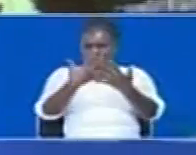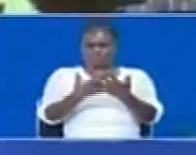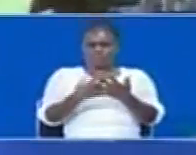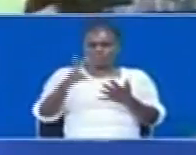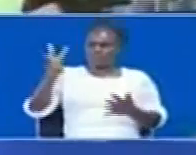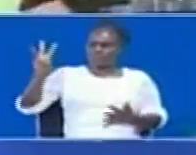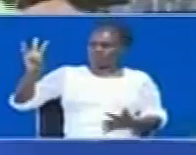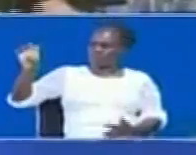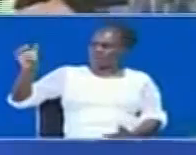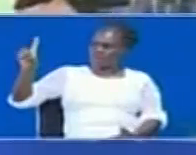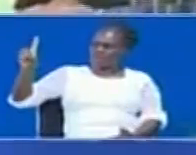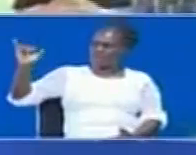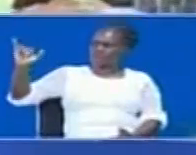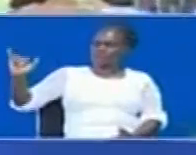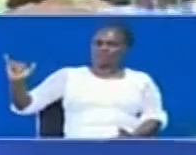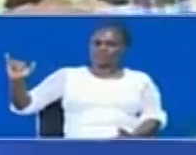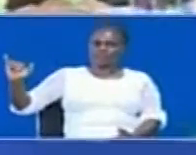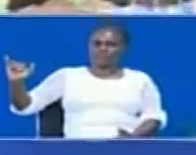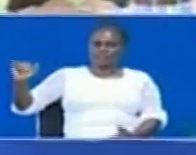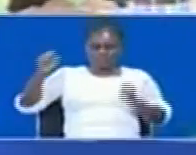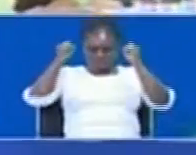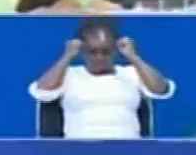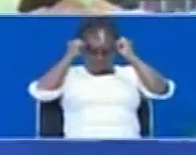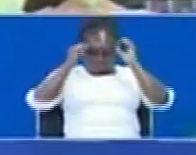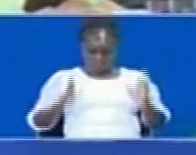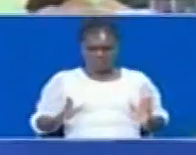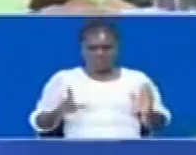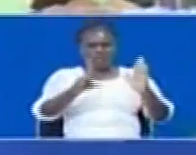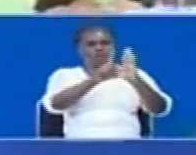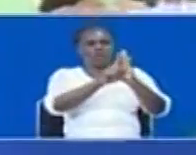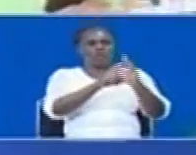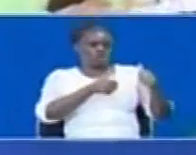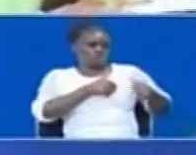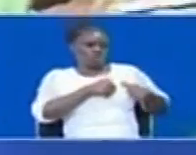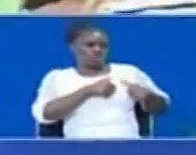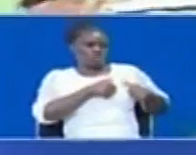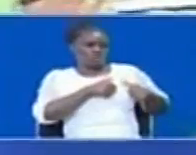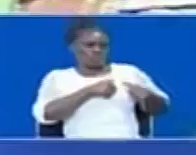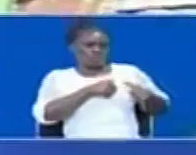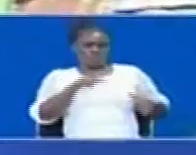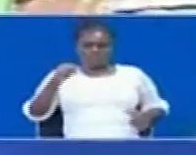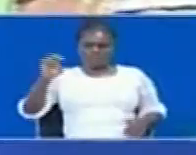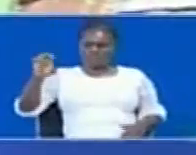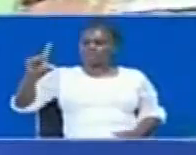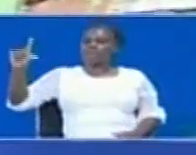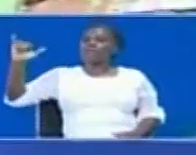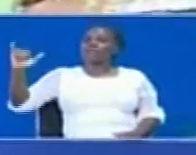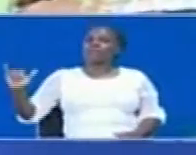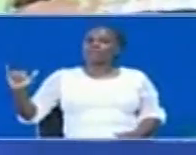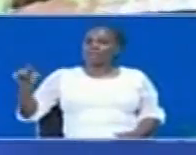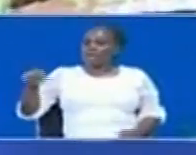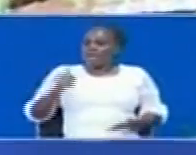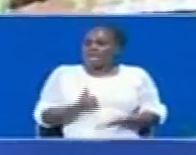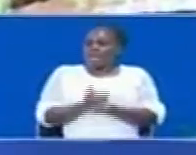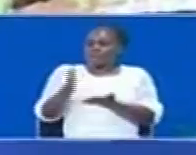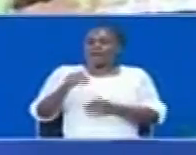Wendy Orinda Kinywa, a Kenyan law student and a girlfriend to Nedi, who has been